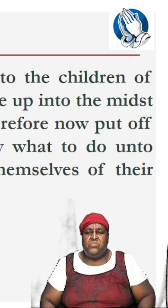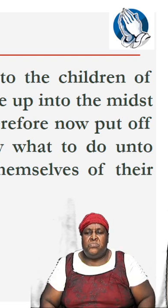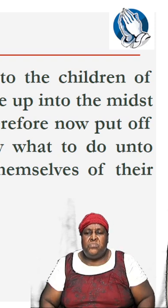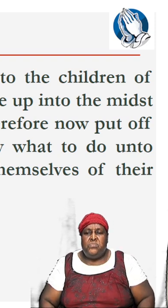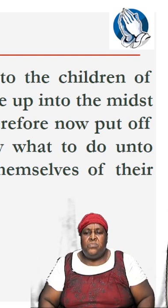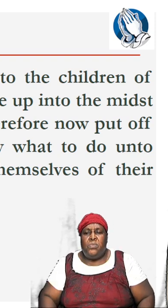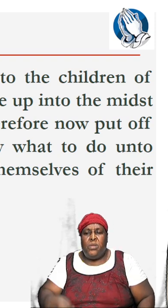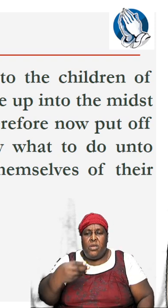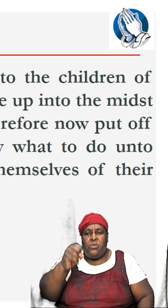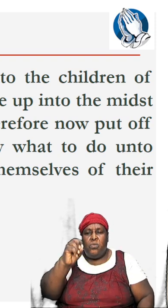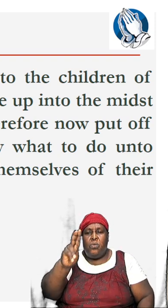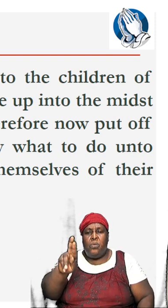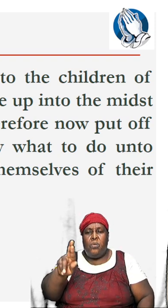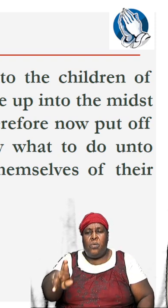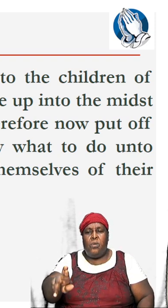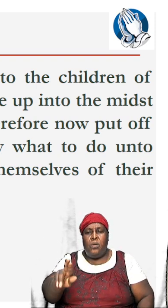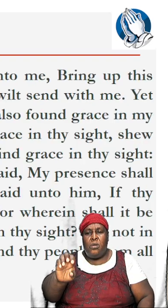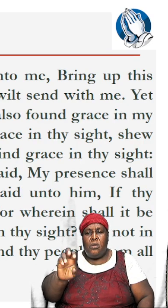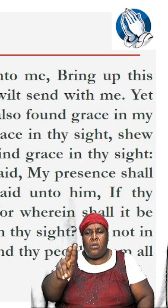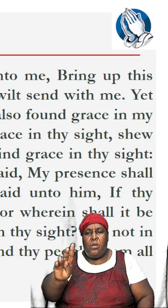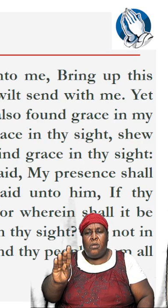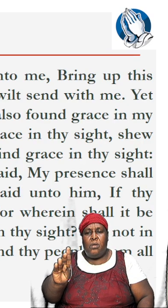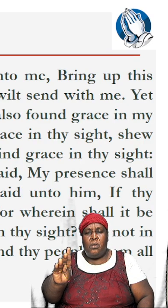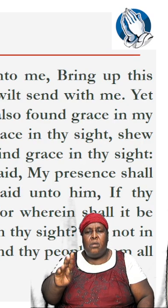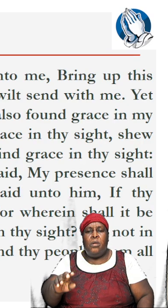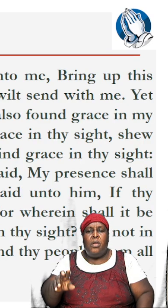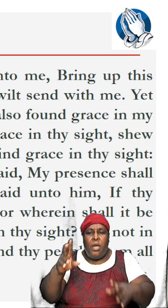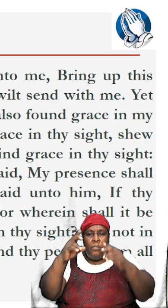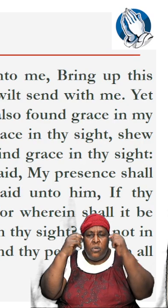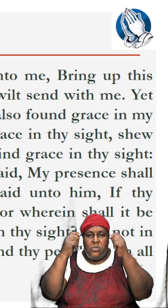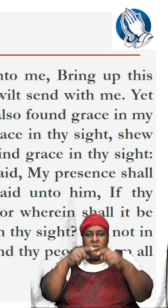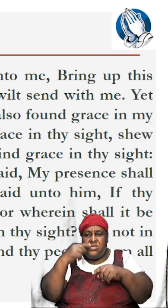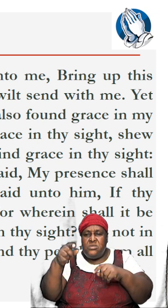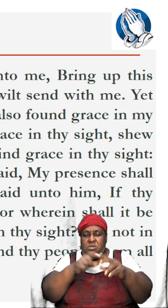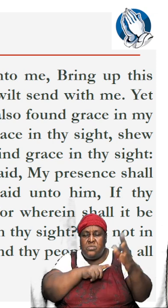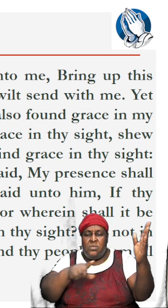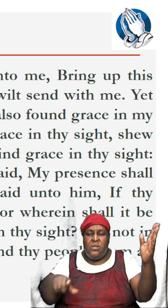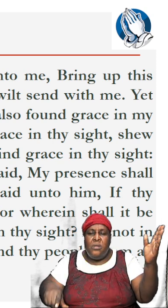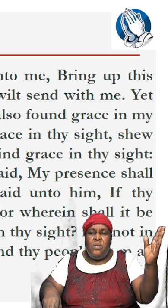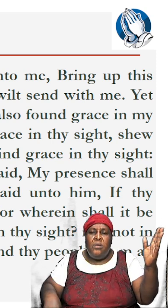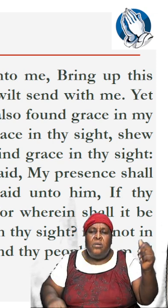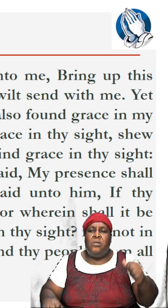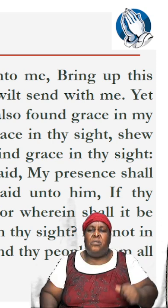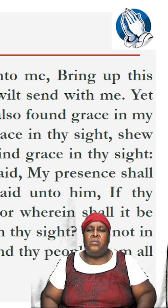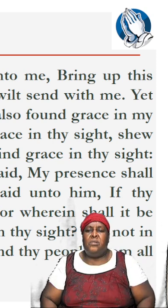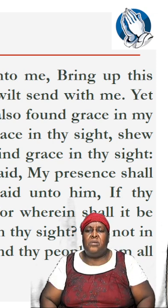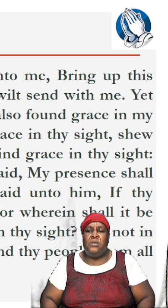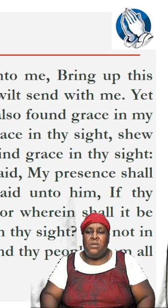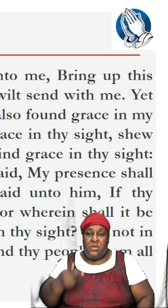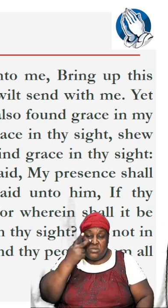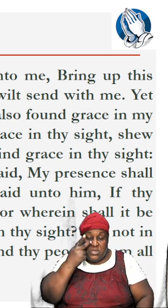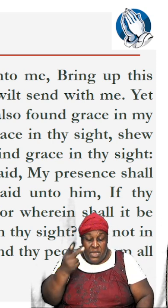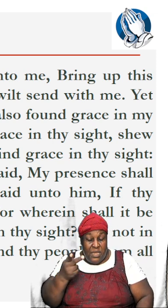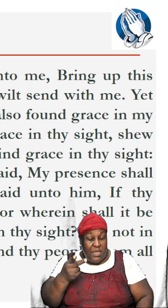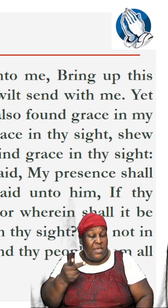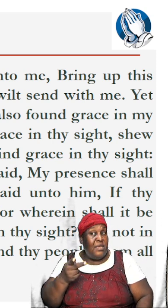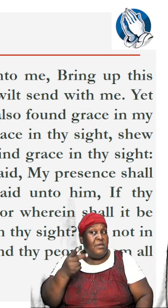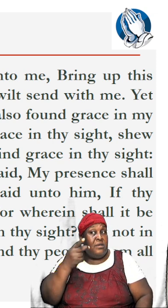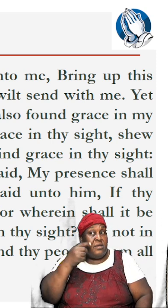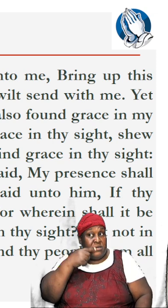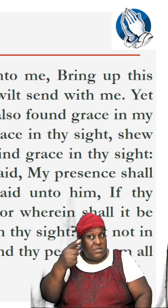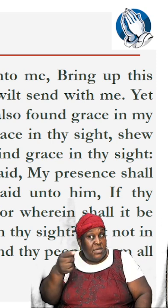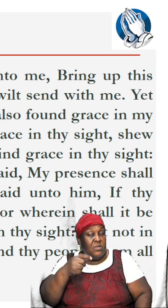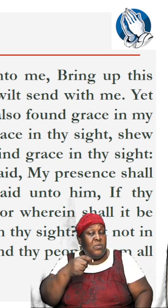and 16. "And Moses said unto the Lord, See, thou sayest unto